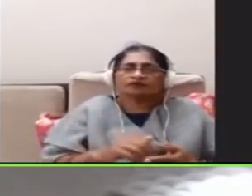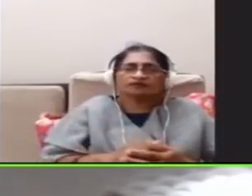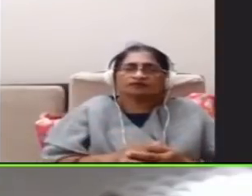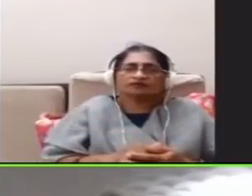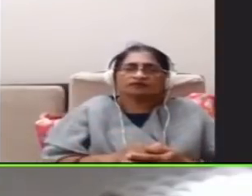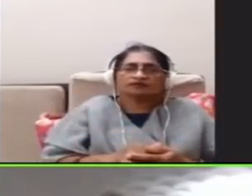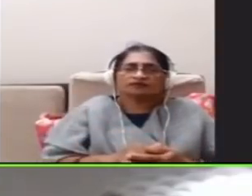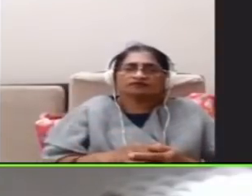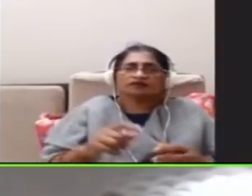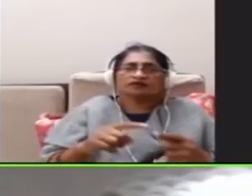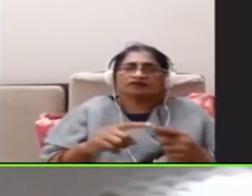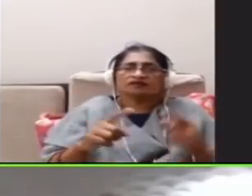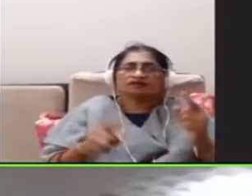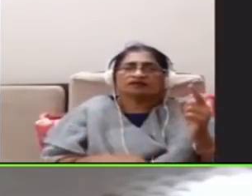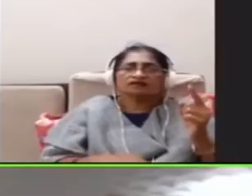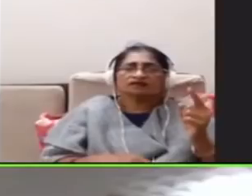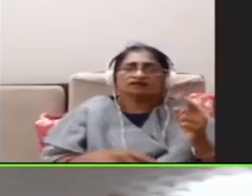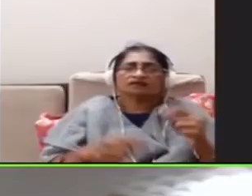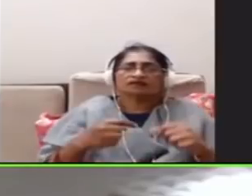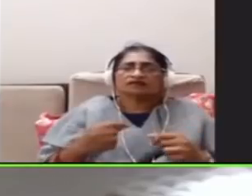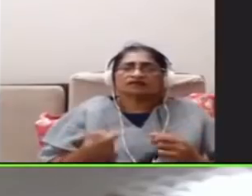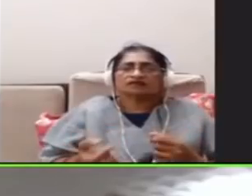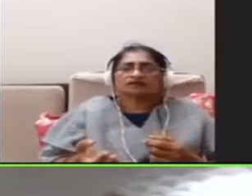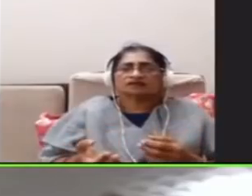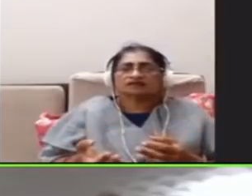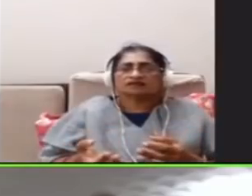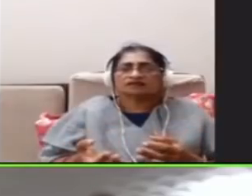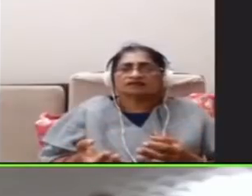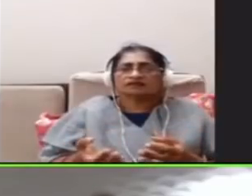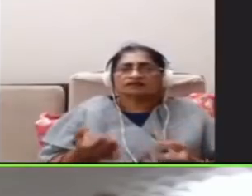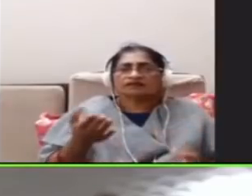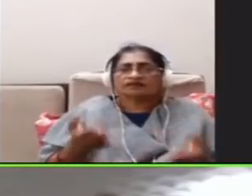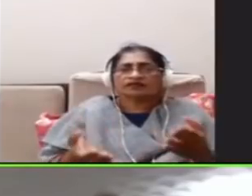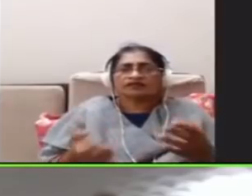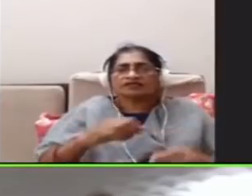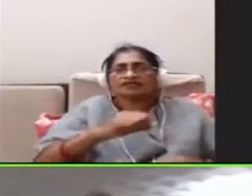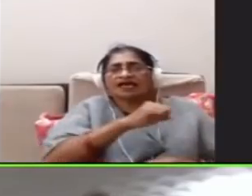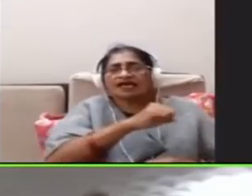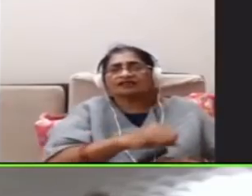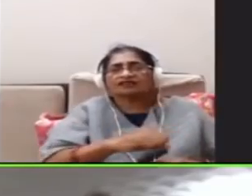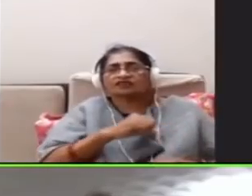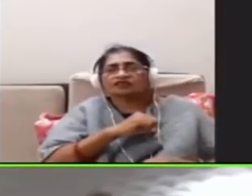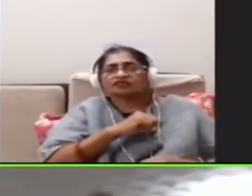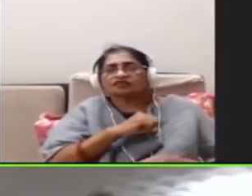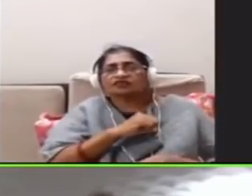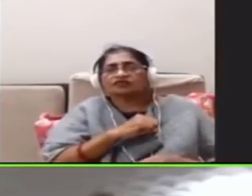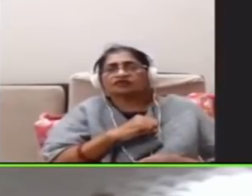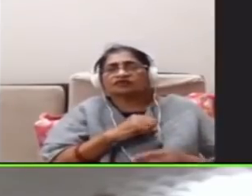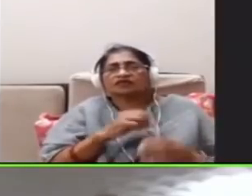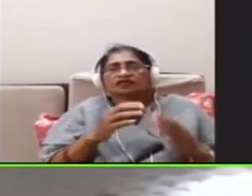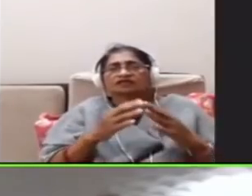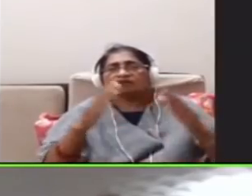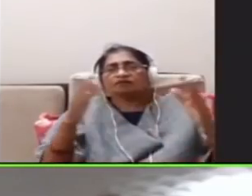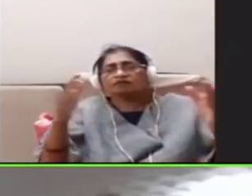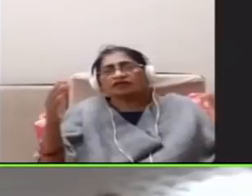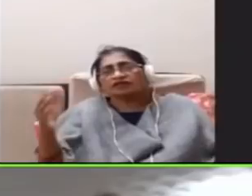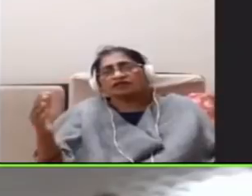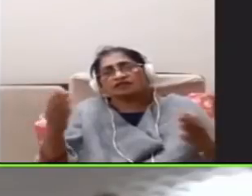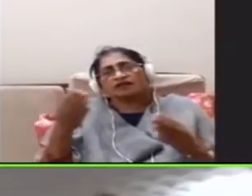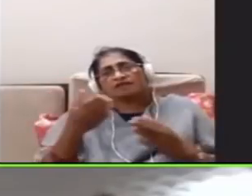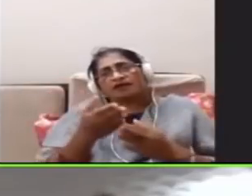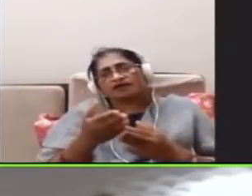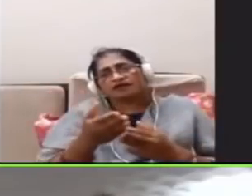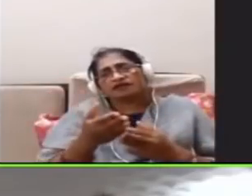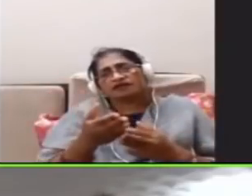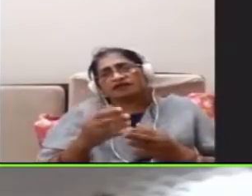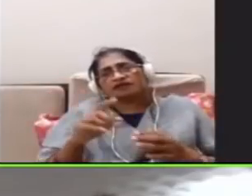And last but not no means least is attitude. And I think that's probably one of the biggest barriers. When I